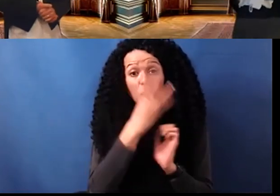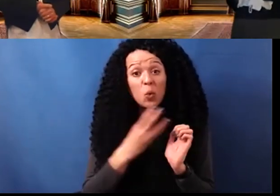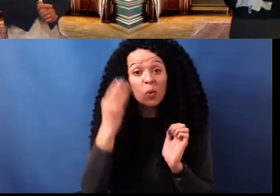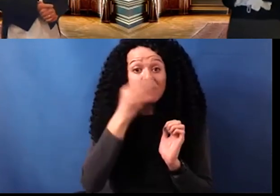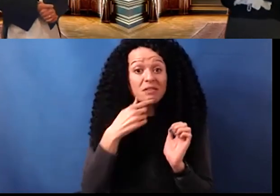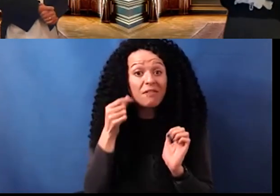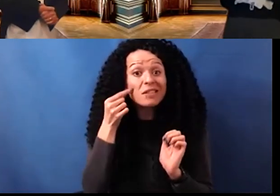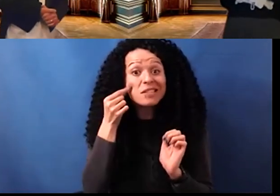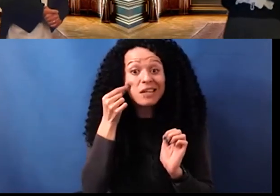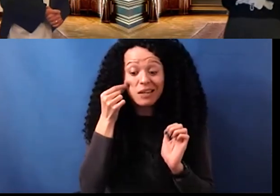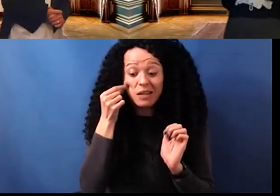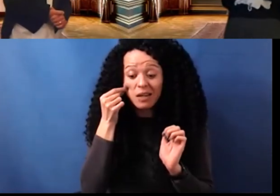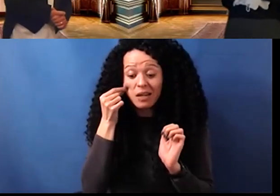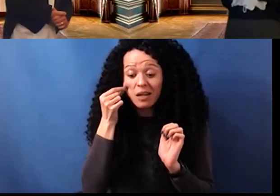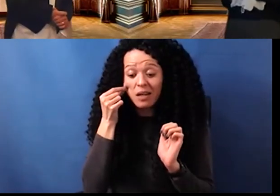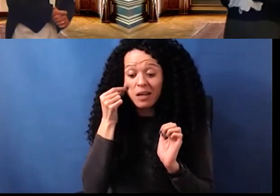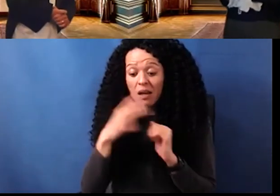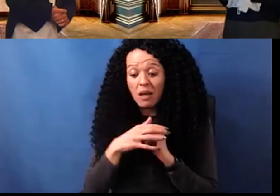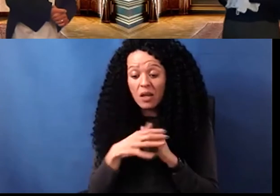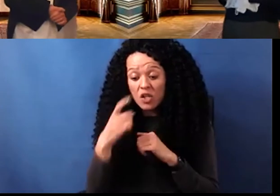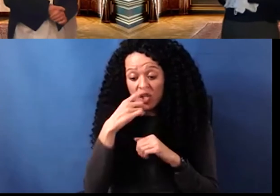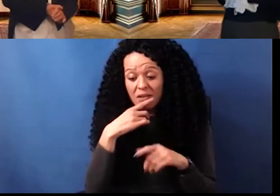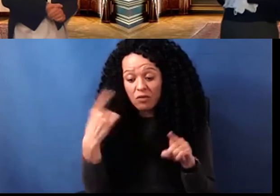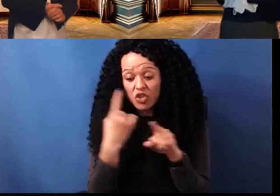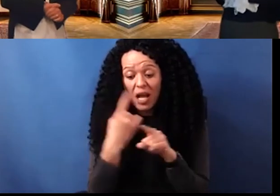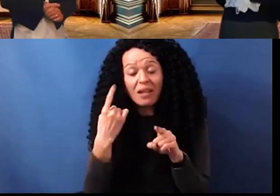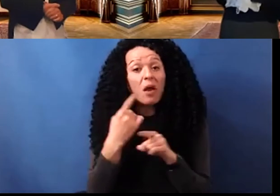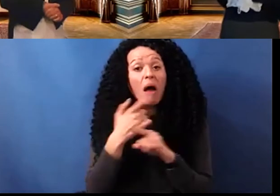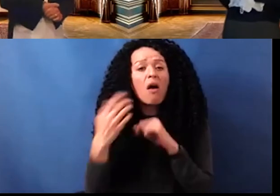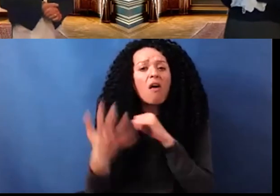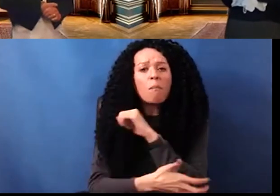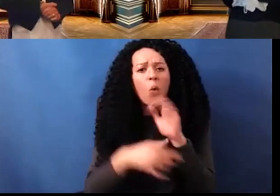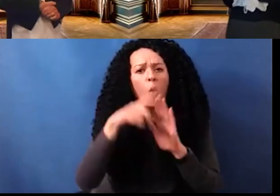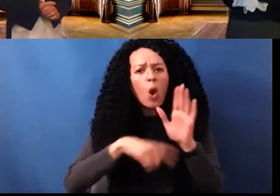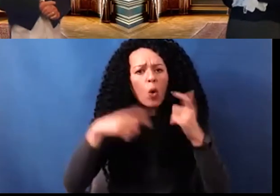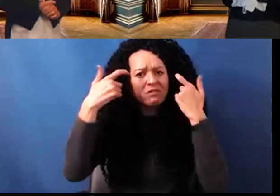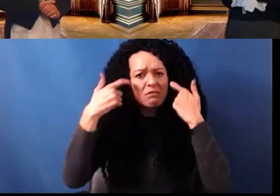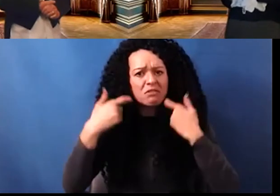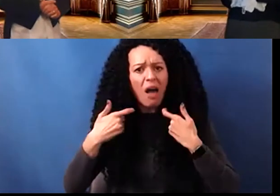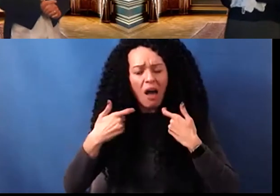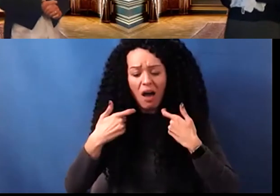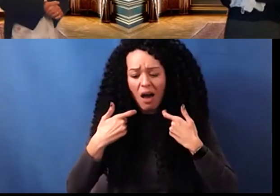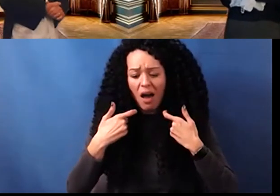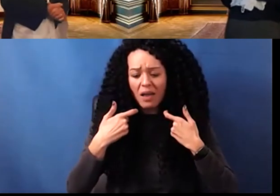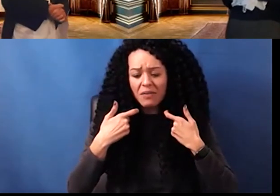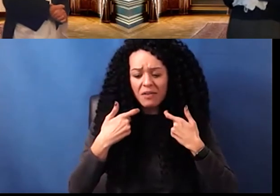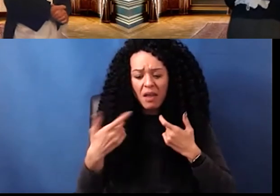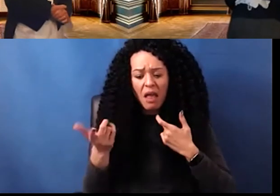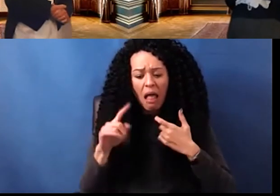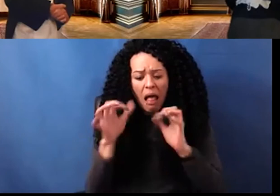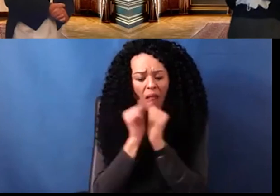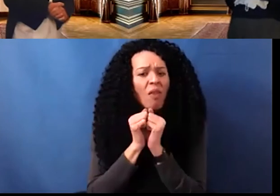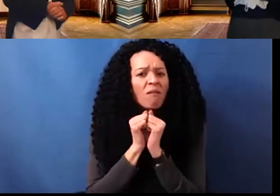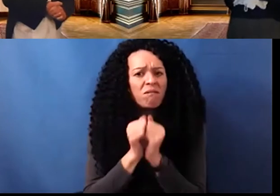Oh, she's really a charming woman. Splendid. But I think she's a little too thin.